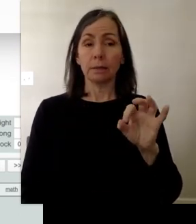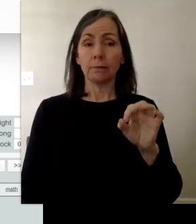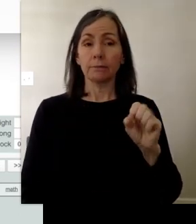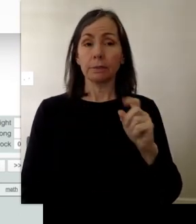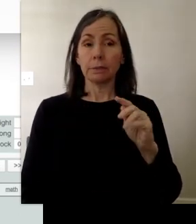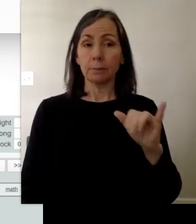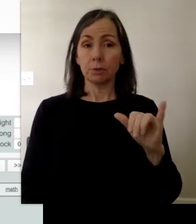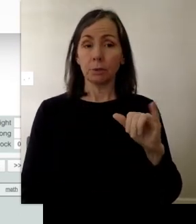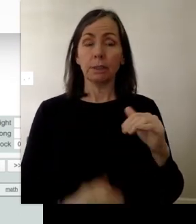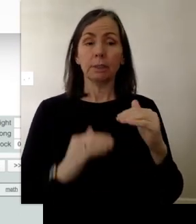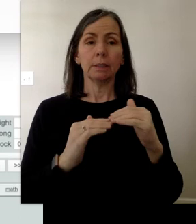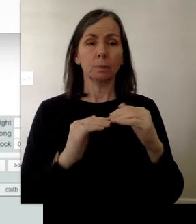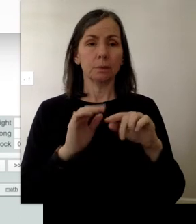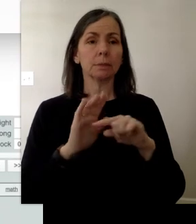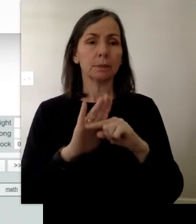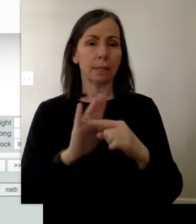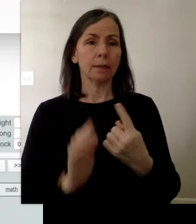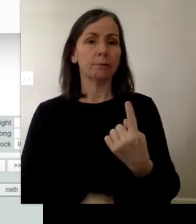-1.